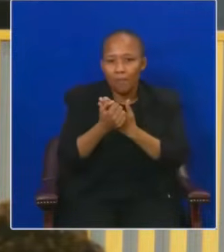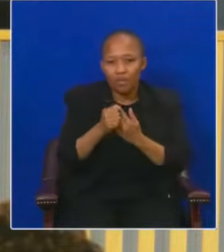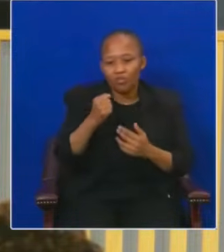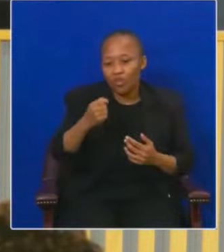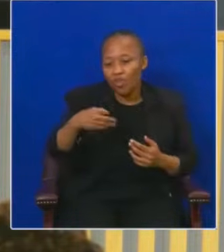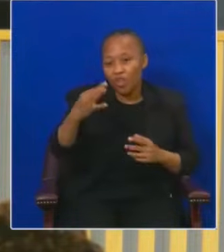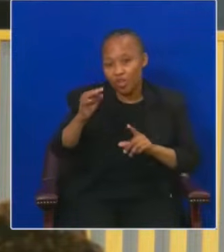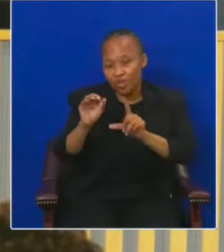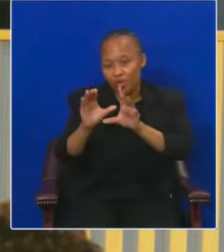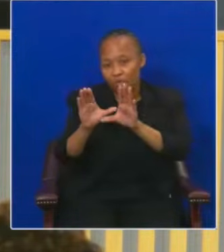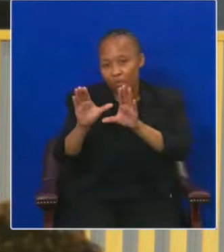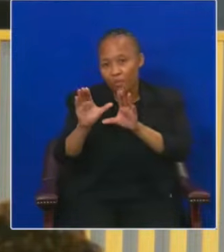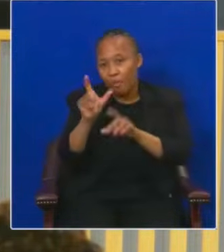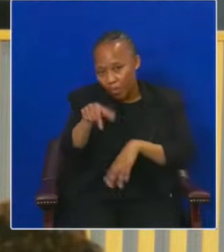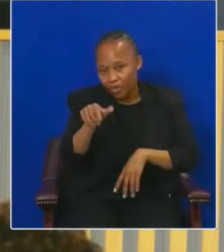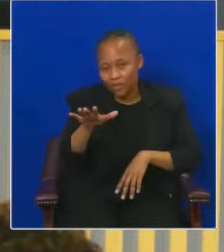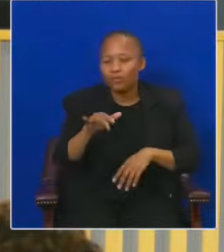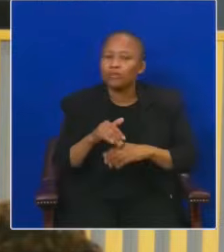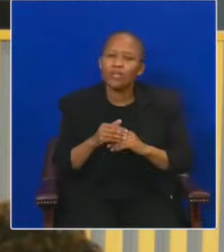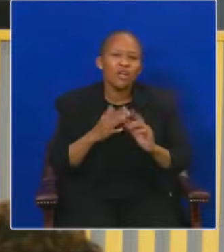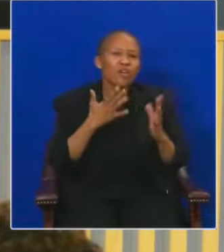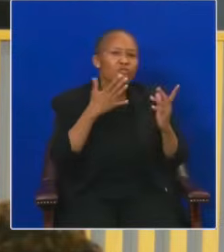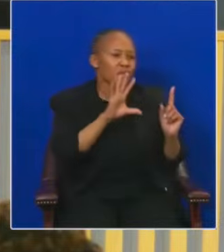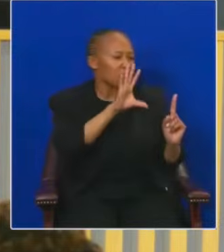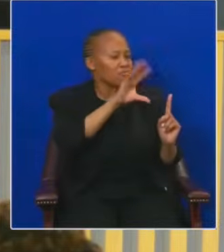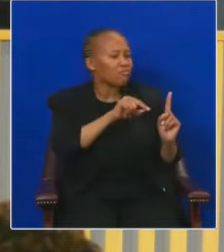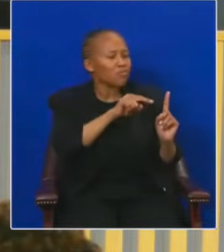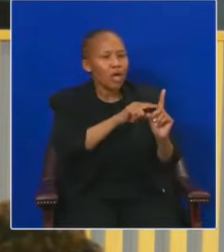or did you ask who the person was?